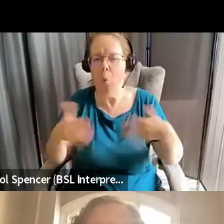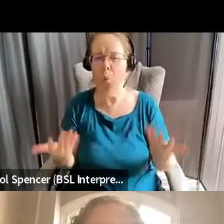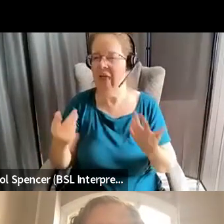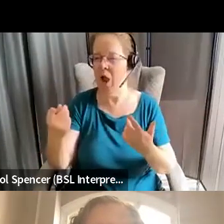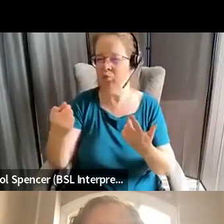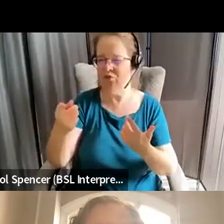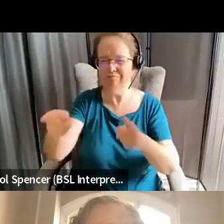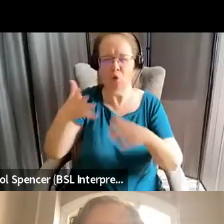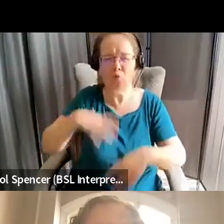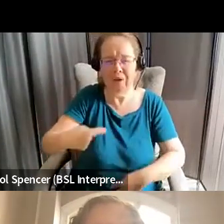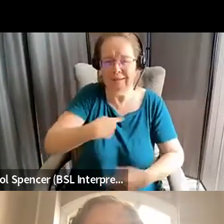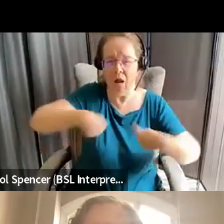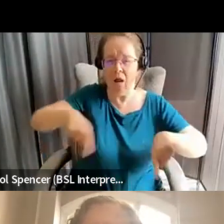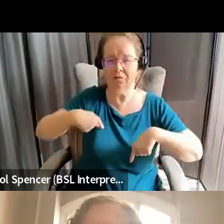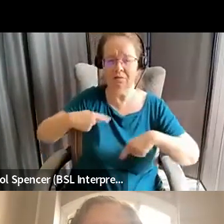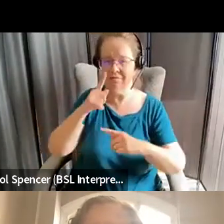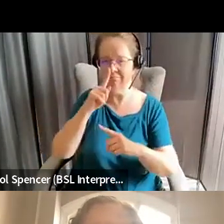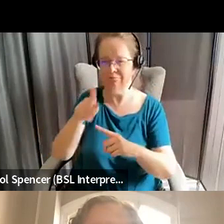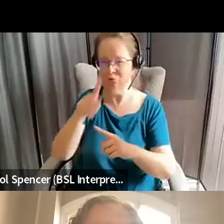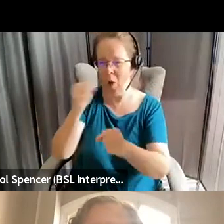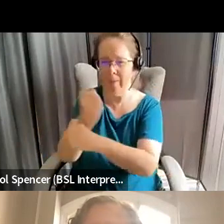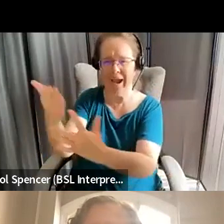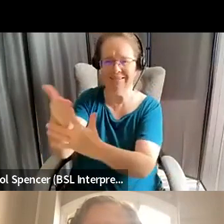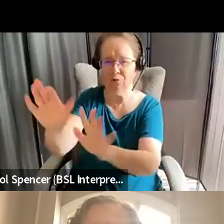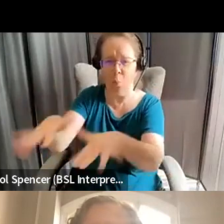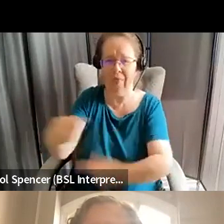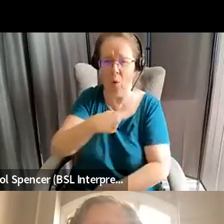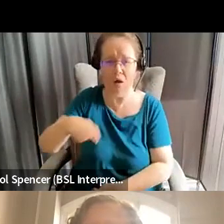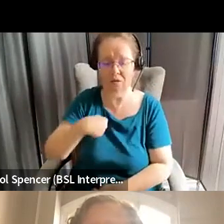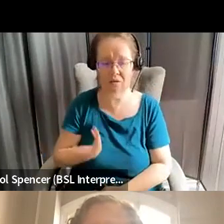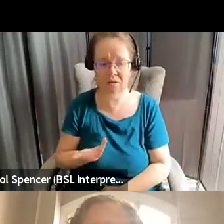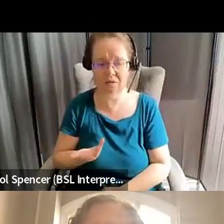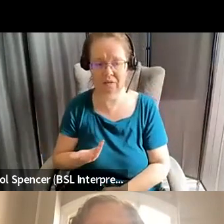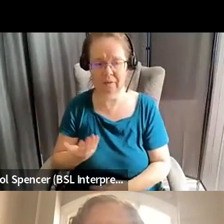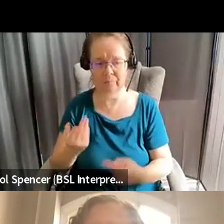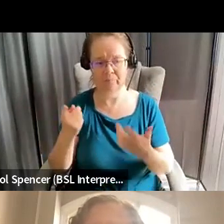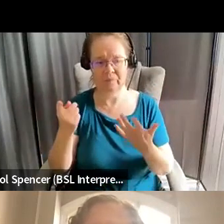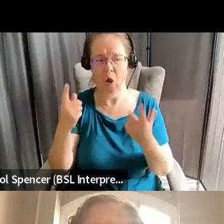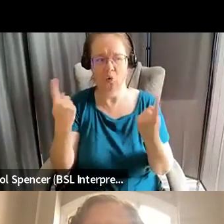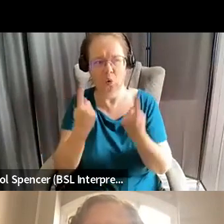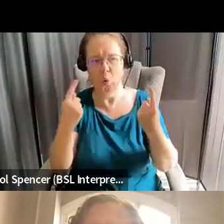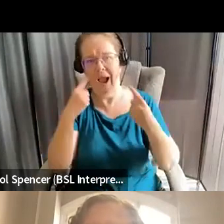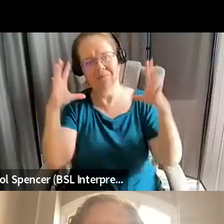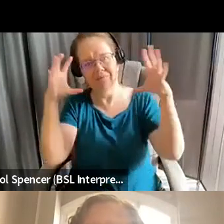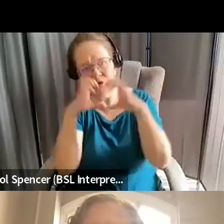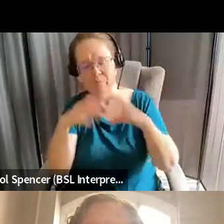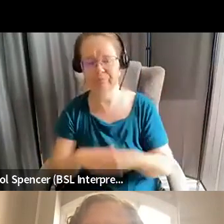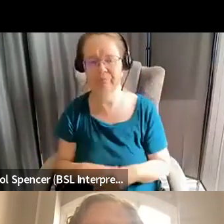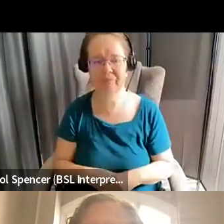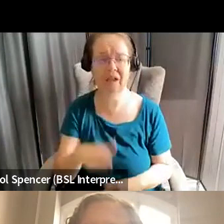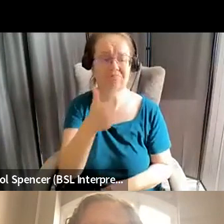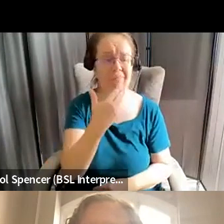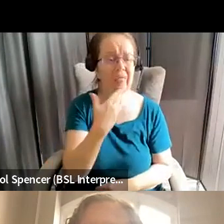makes sense. As somebody who was born with visual impairment. Thank you,